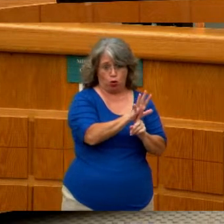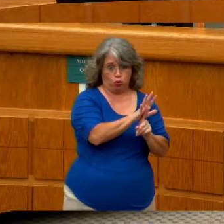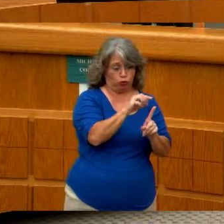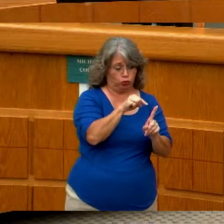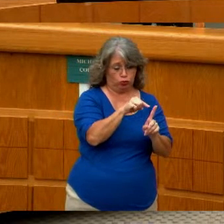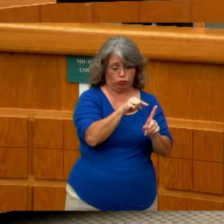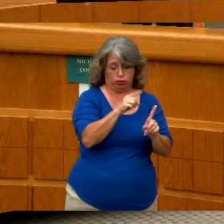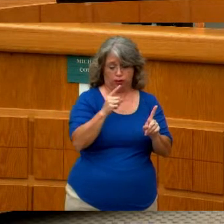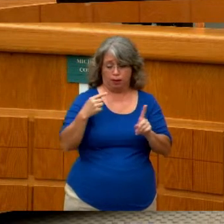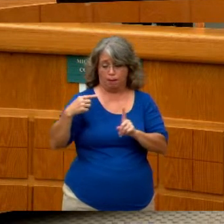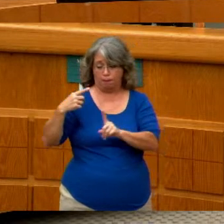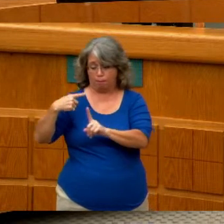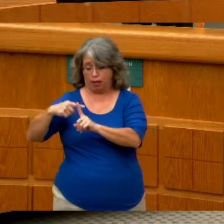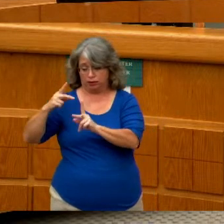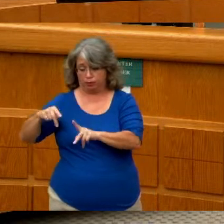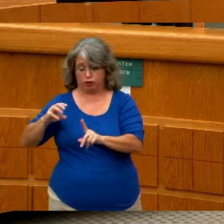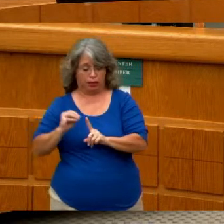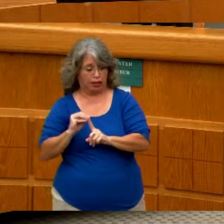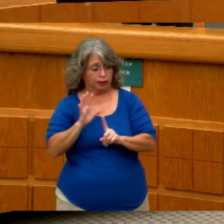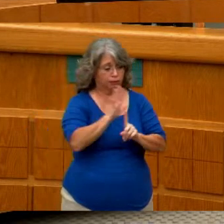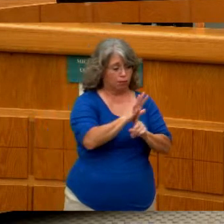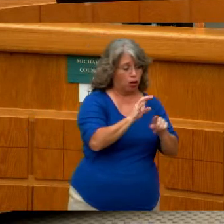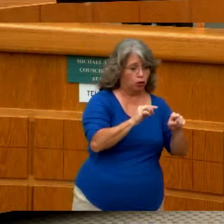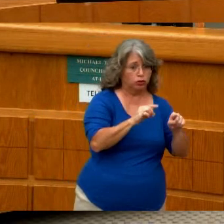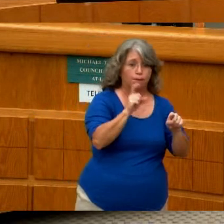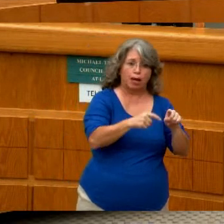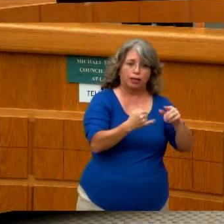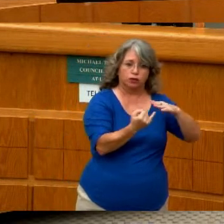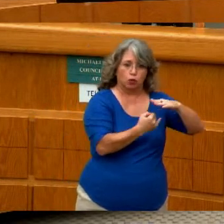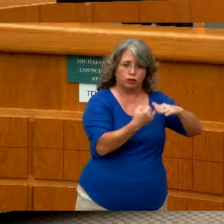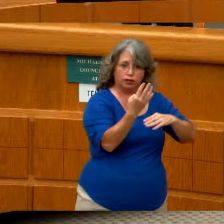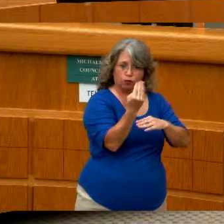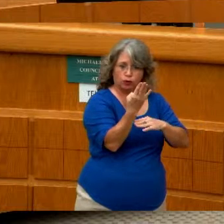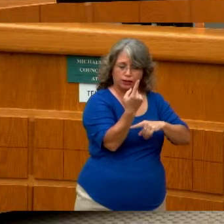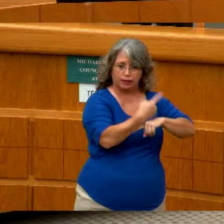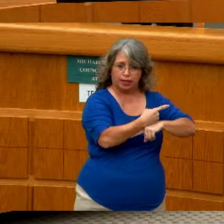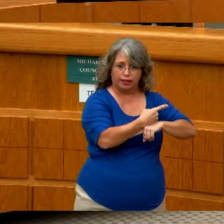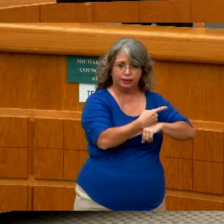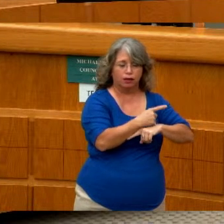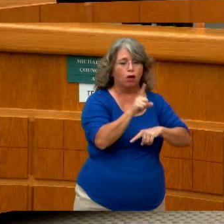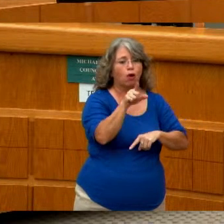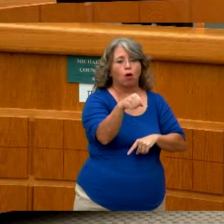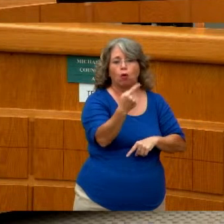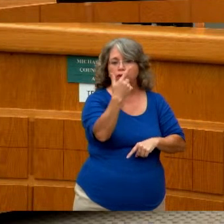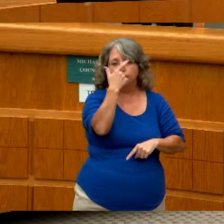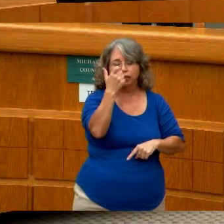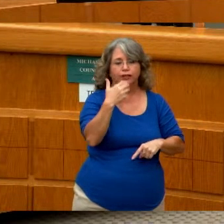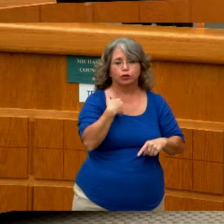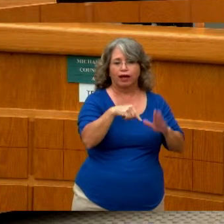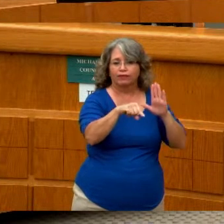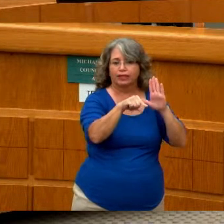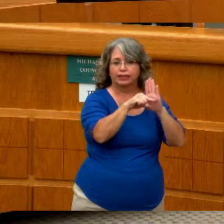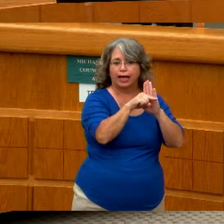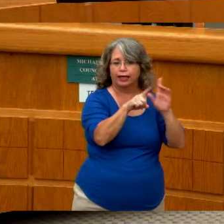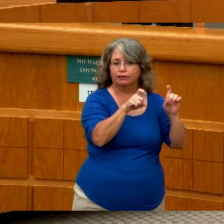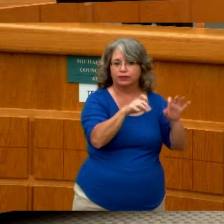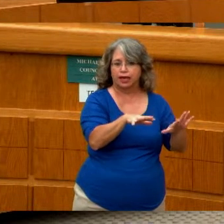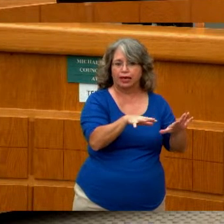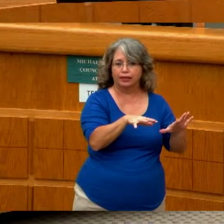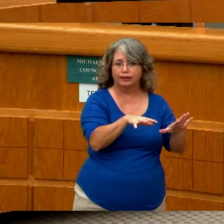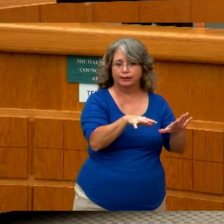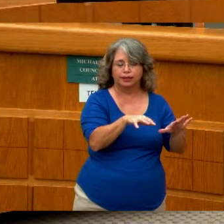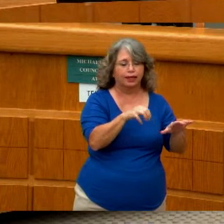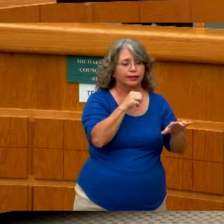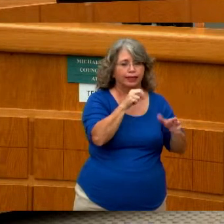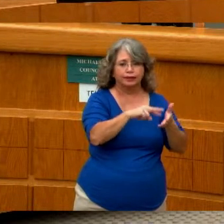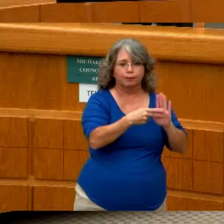COVID-19 positive, you must quarantine for 14 days. A negative test result within that time frame